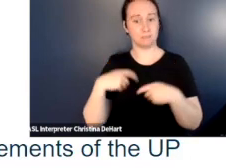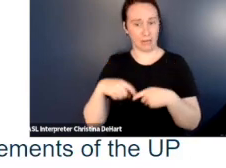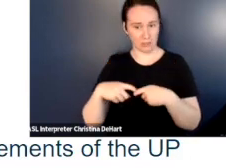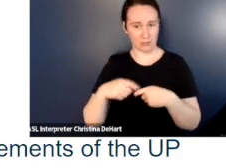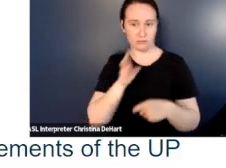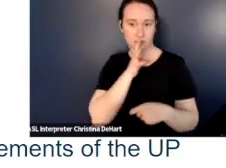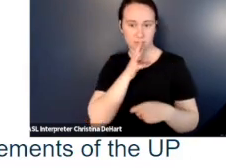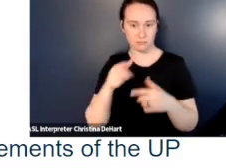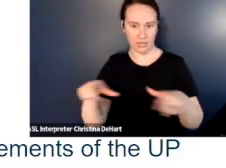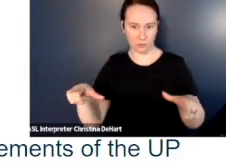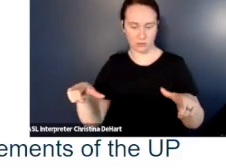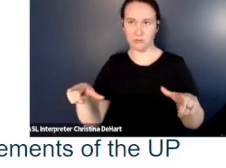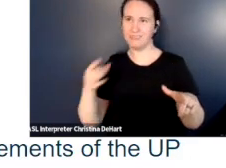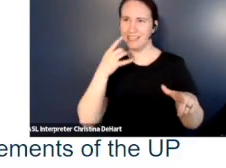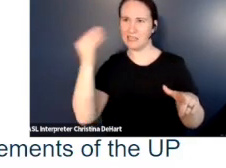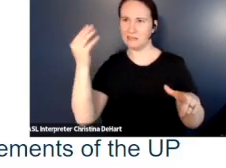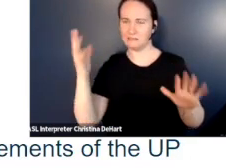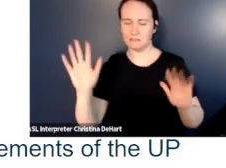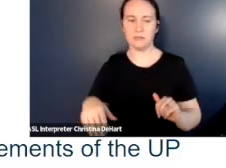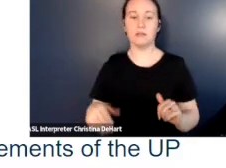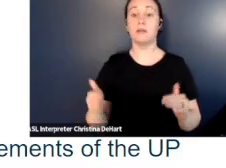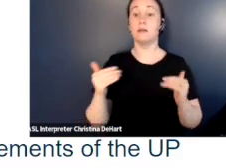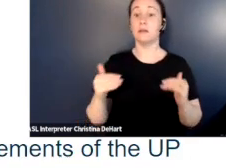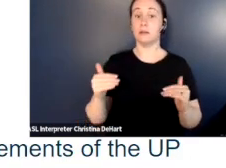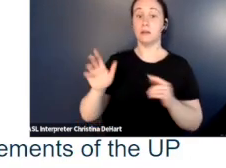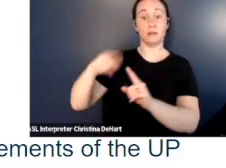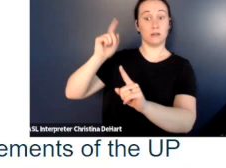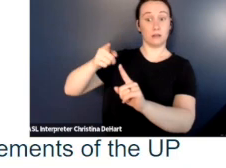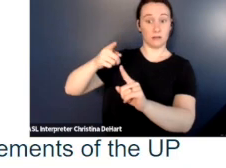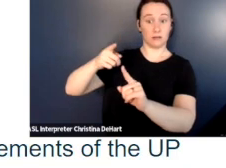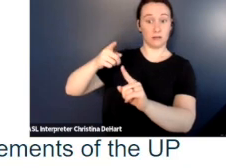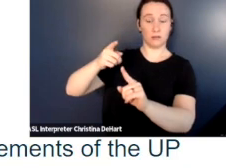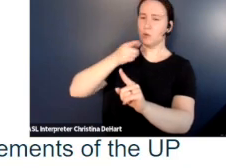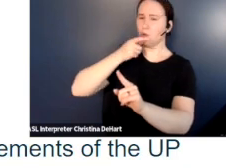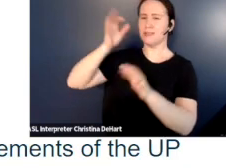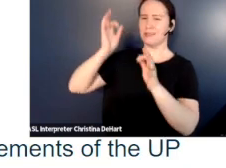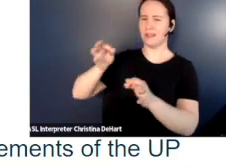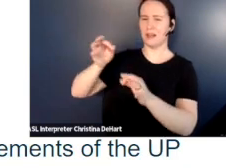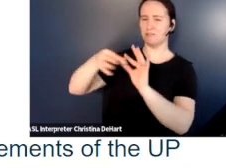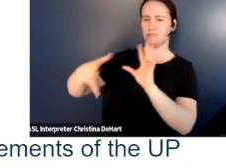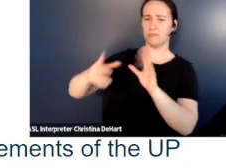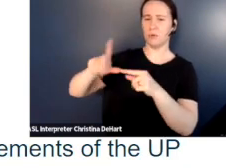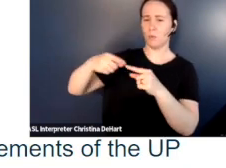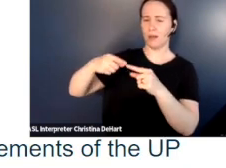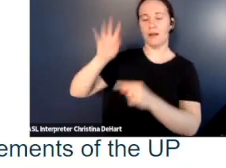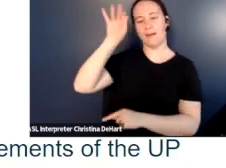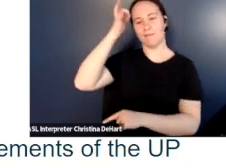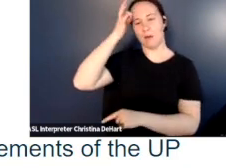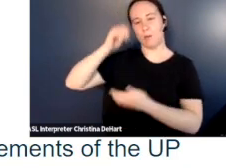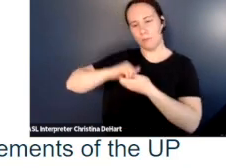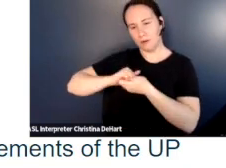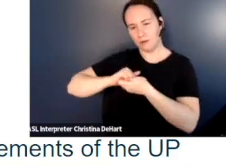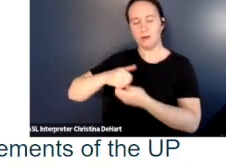firm target date for that as dictated by our federal partners, as well as a few